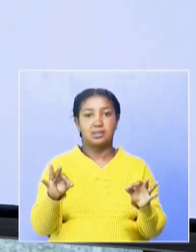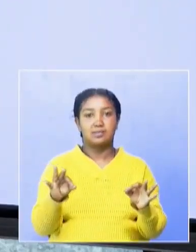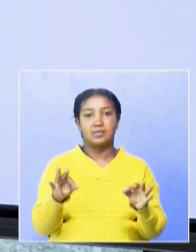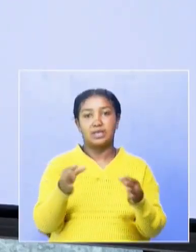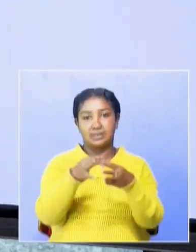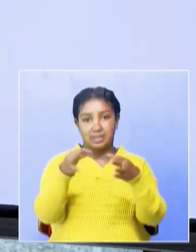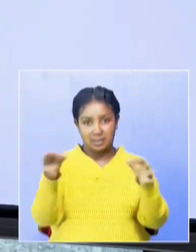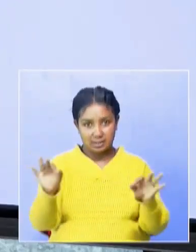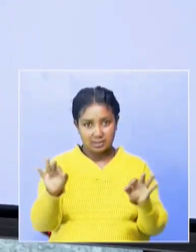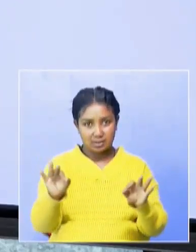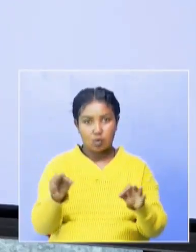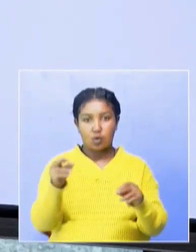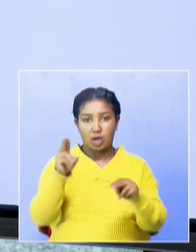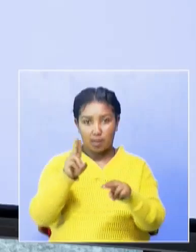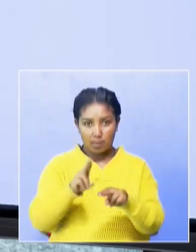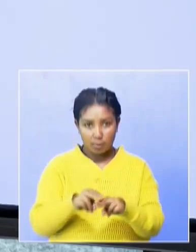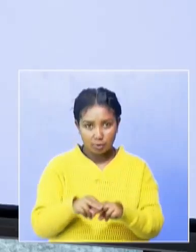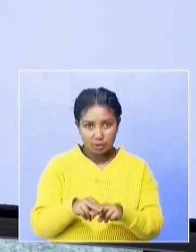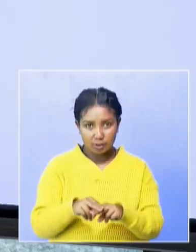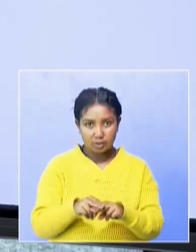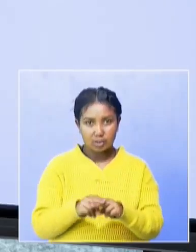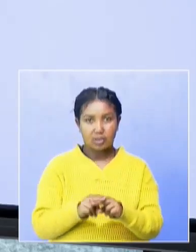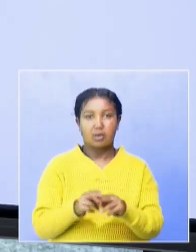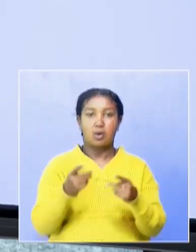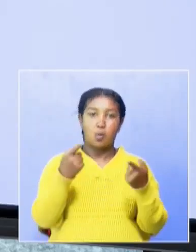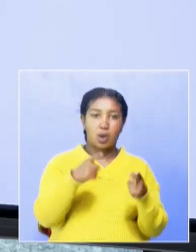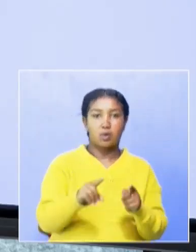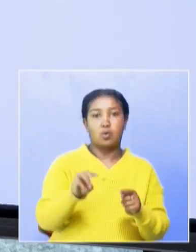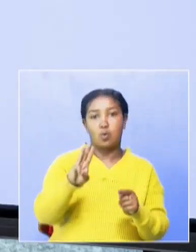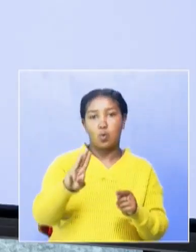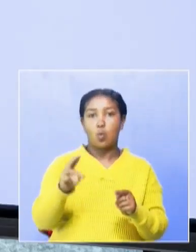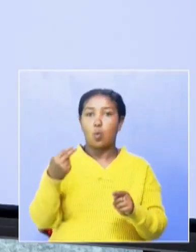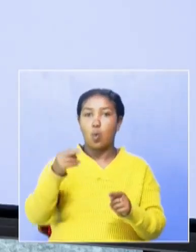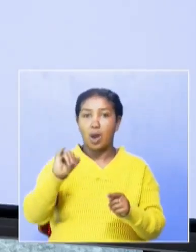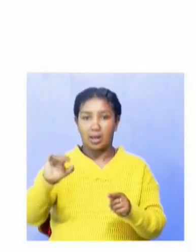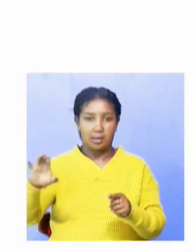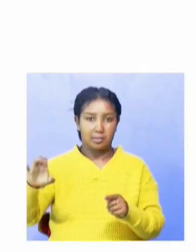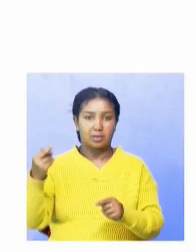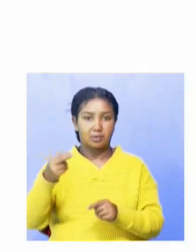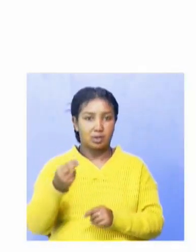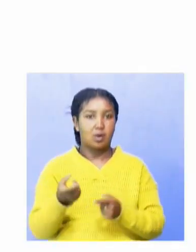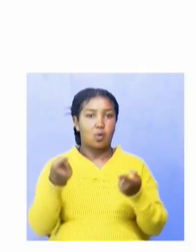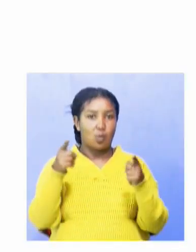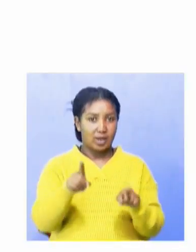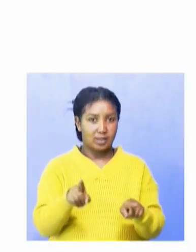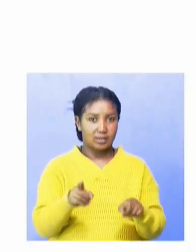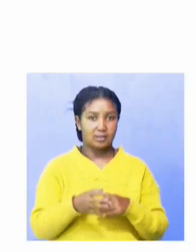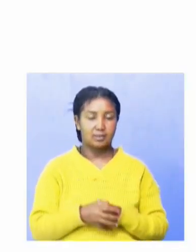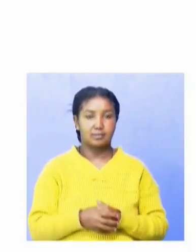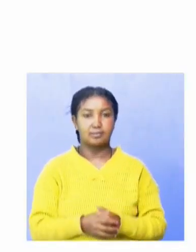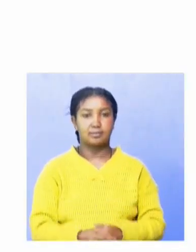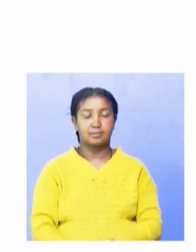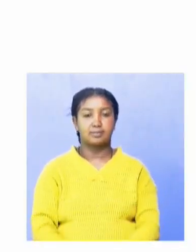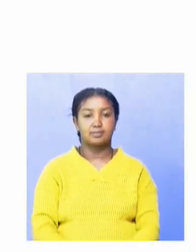a sentence, we can put when or while. So, when